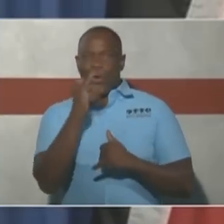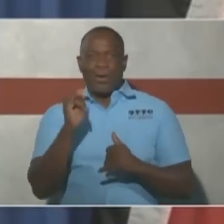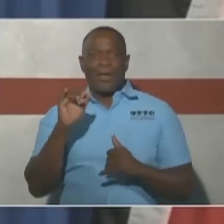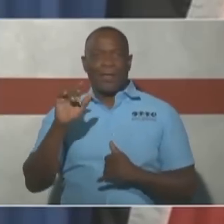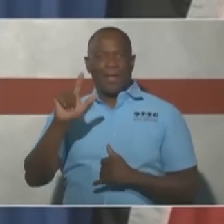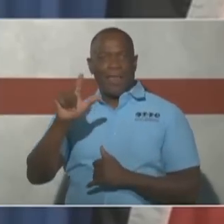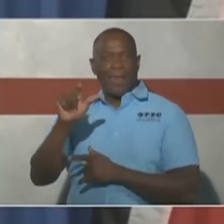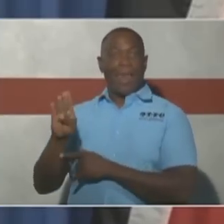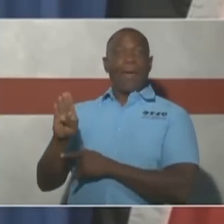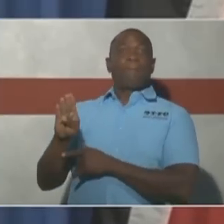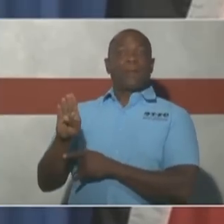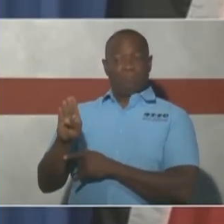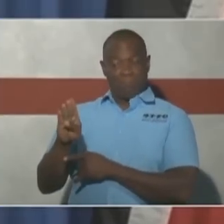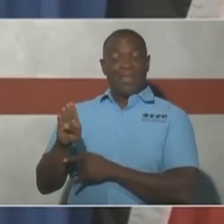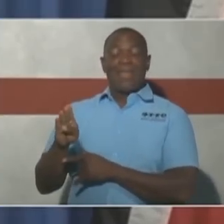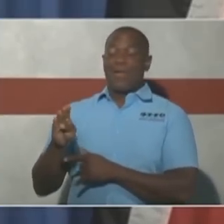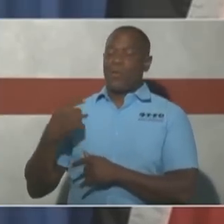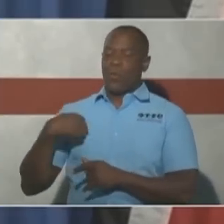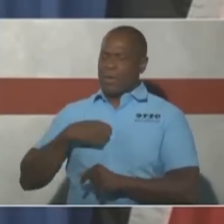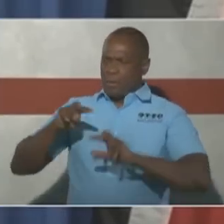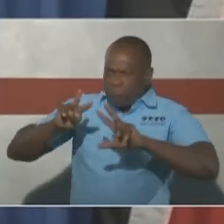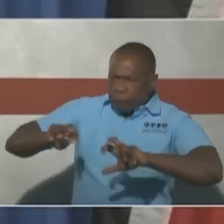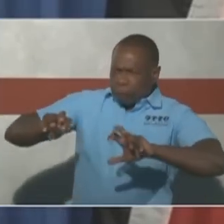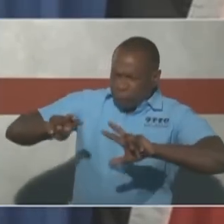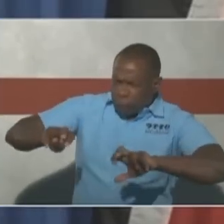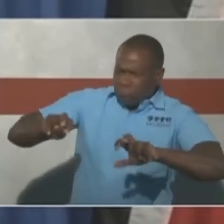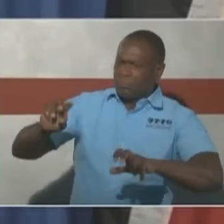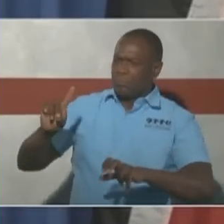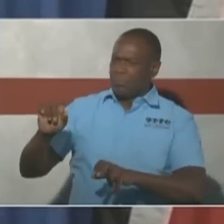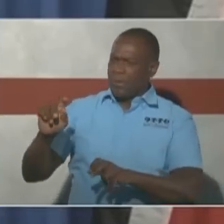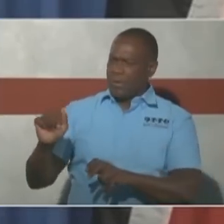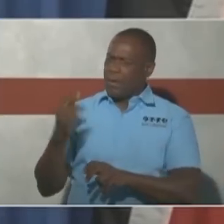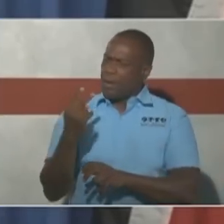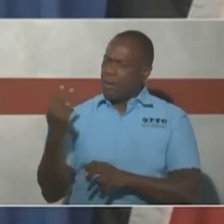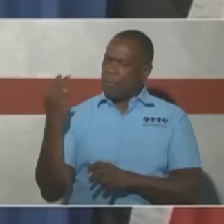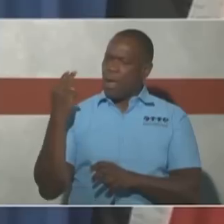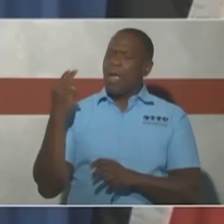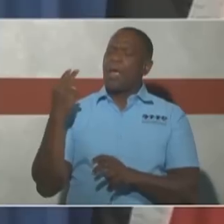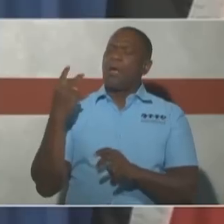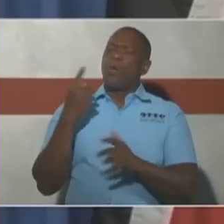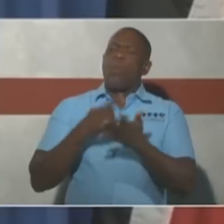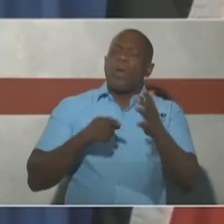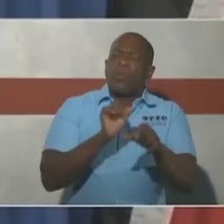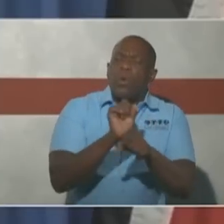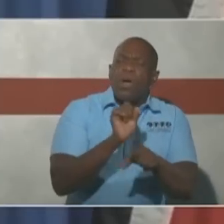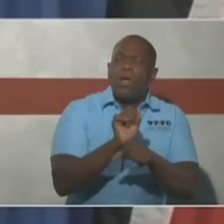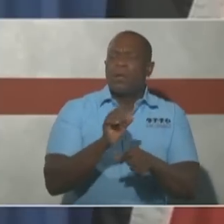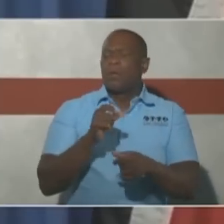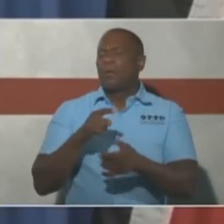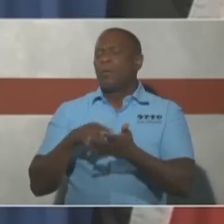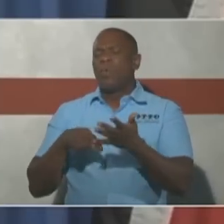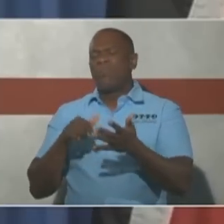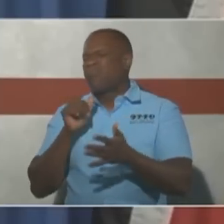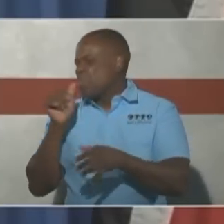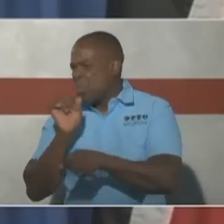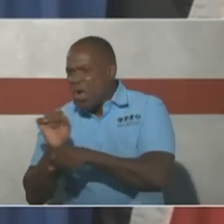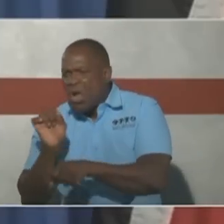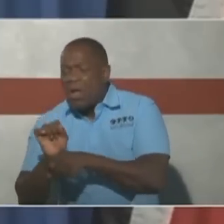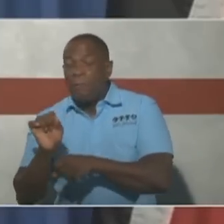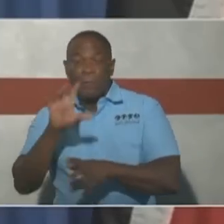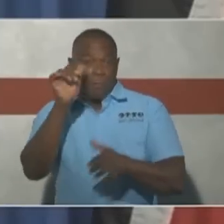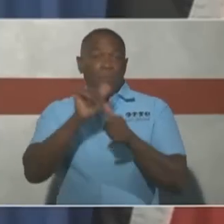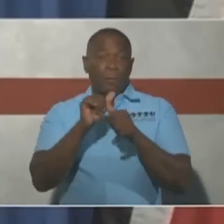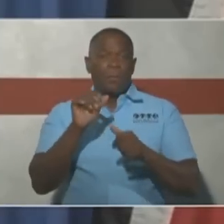now generated in our population. In fact, our country at 1.3 million people, having done what we have done in the way that we have done it, we are in fact a